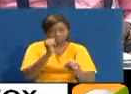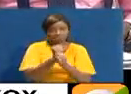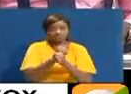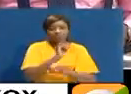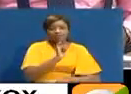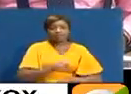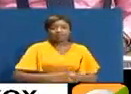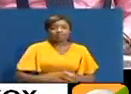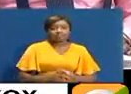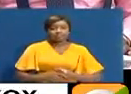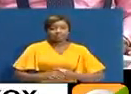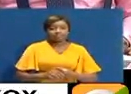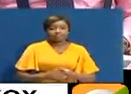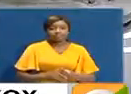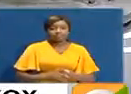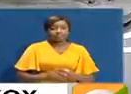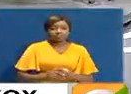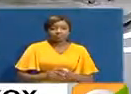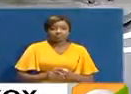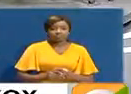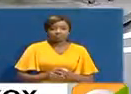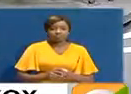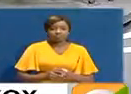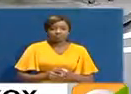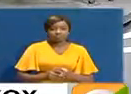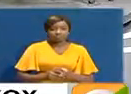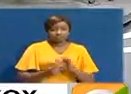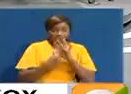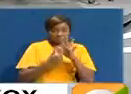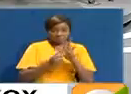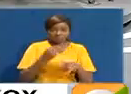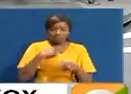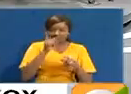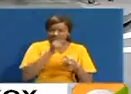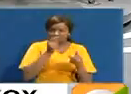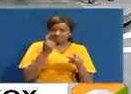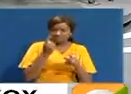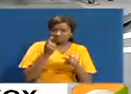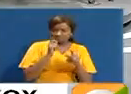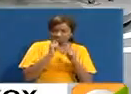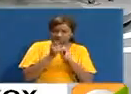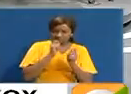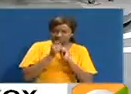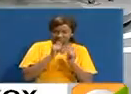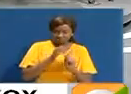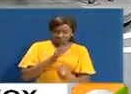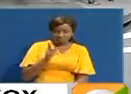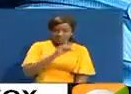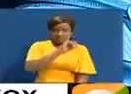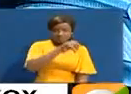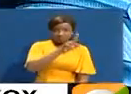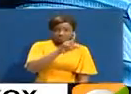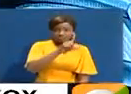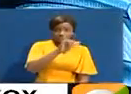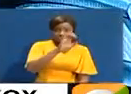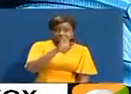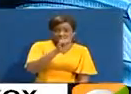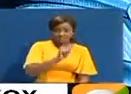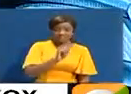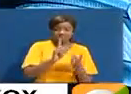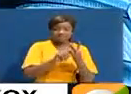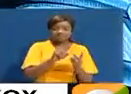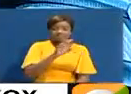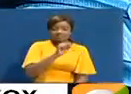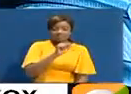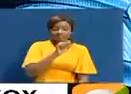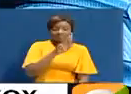Yes, absolutely. I mean, Dr. Julius Juan is somebody I have interviewed, in fact, on my explainer regarding the CBC. Dr. Sarah Ruto,